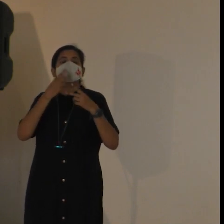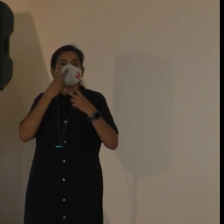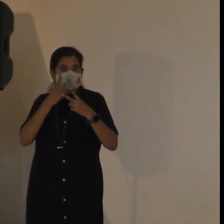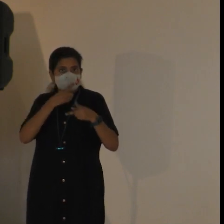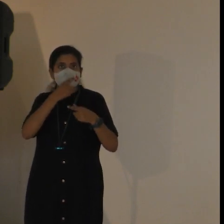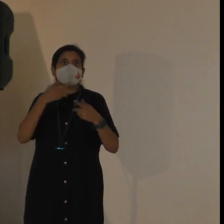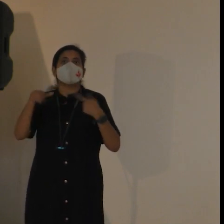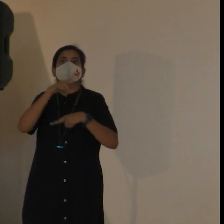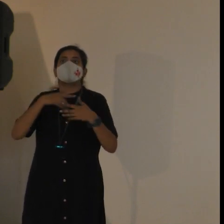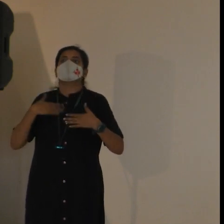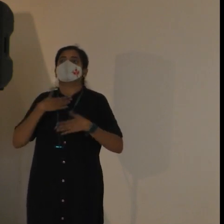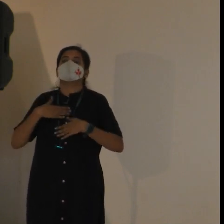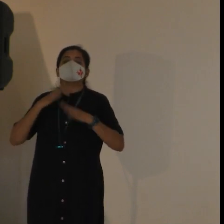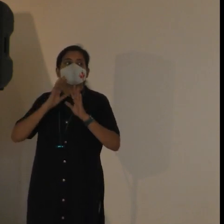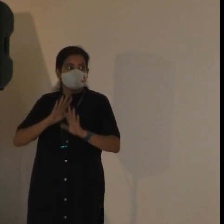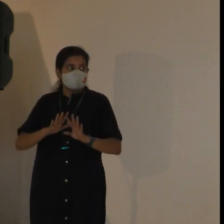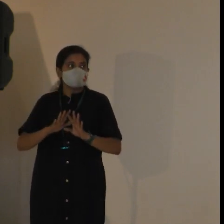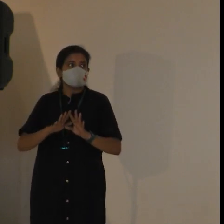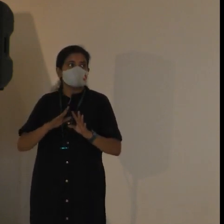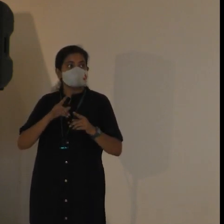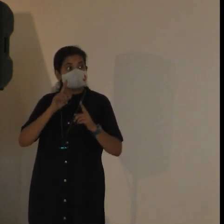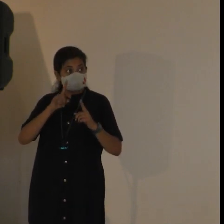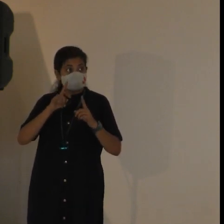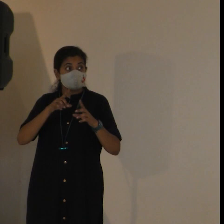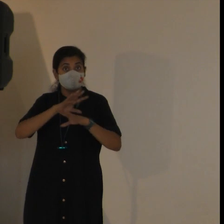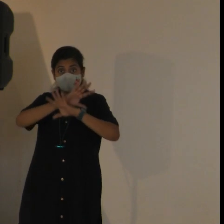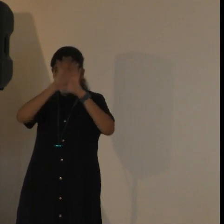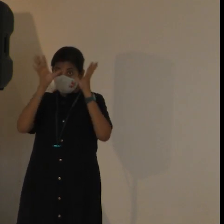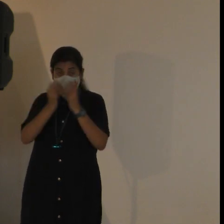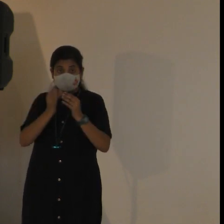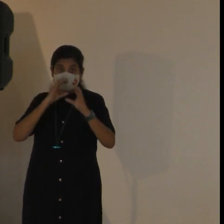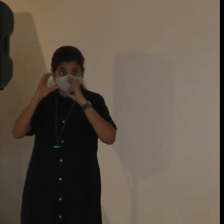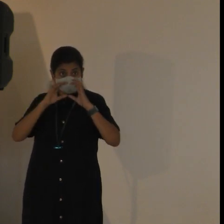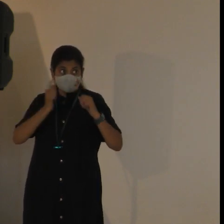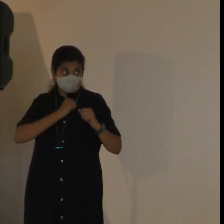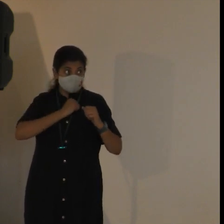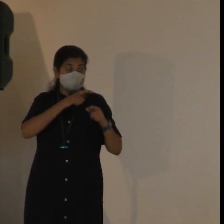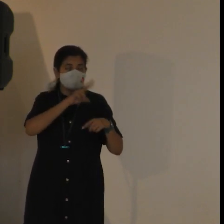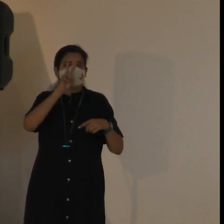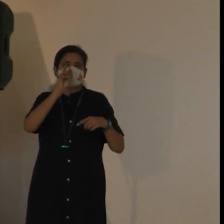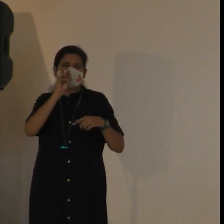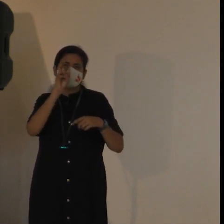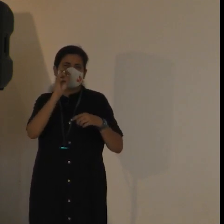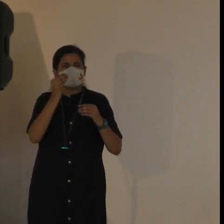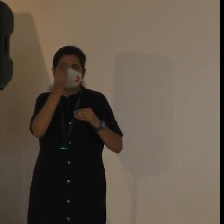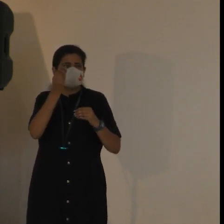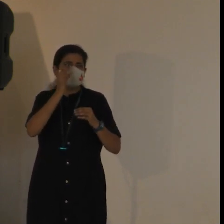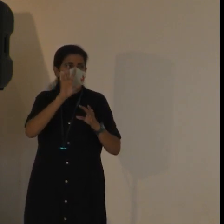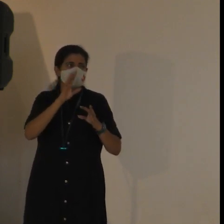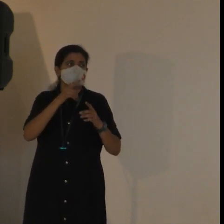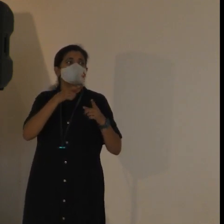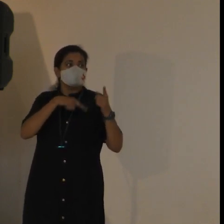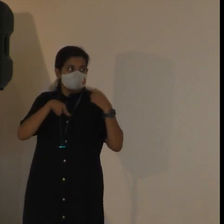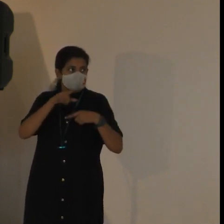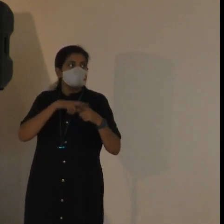all of them are fun. We want to represent all of them, and cutting down an entire conversation of an hour into 20 minutes, we have to take